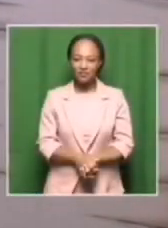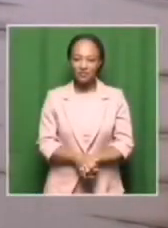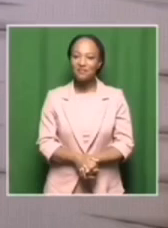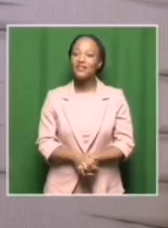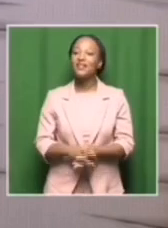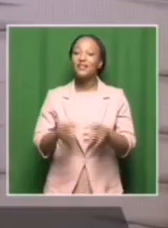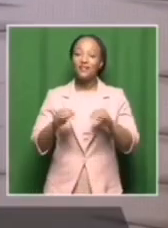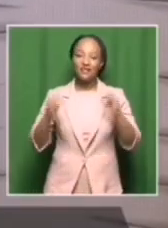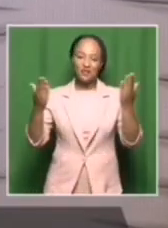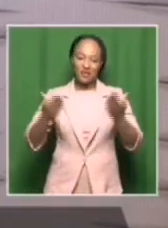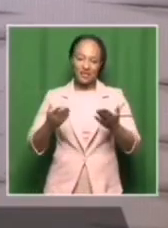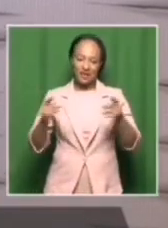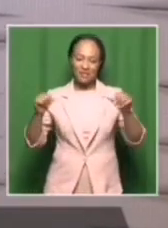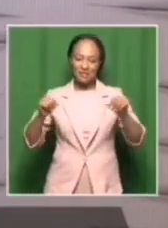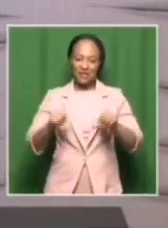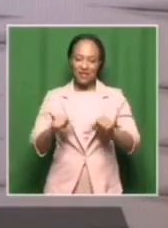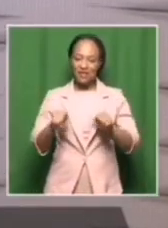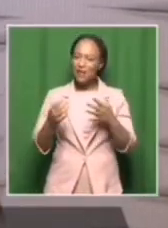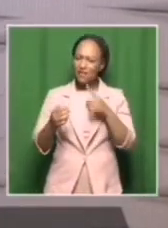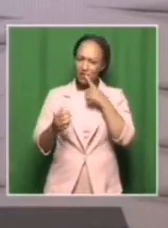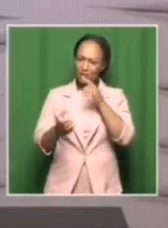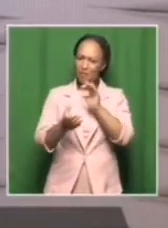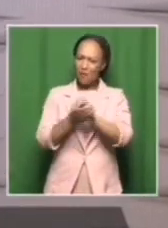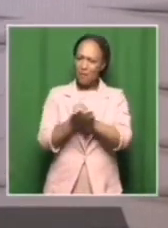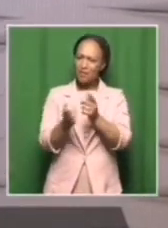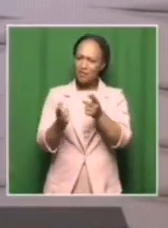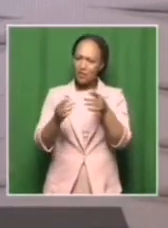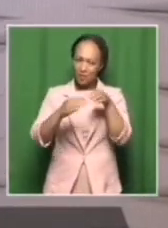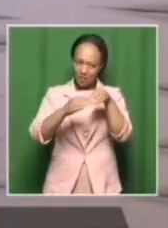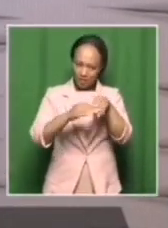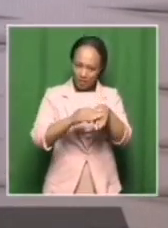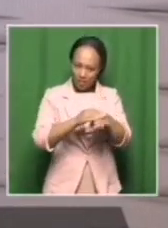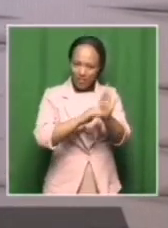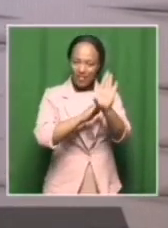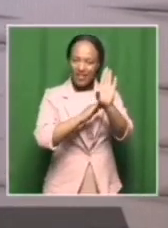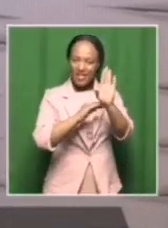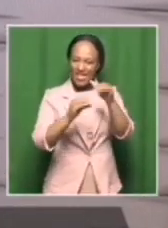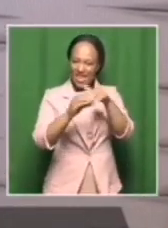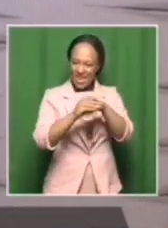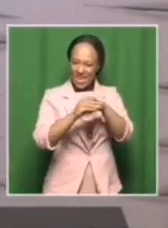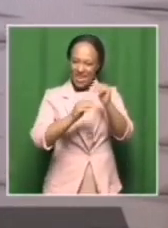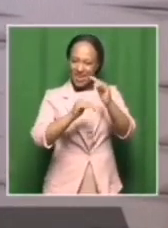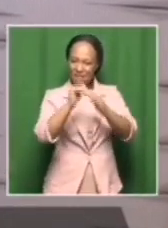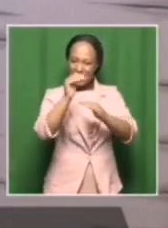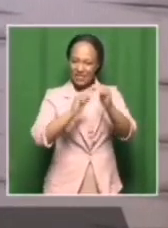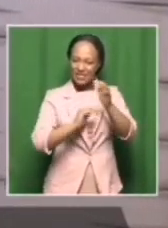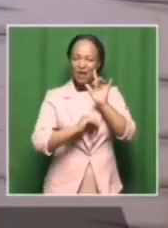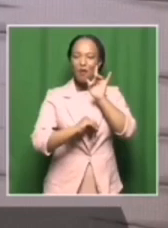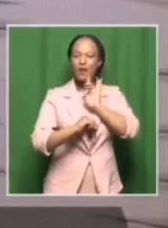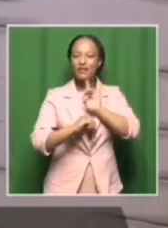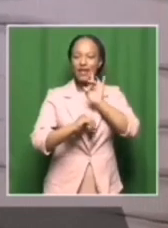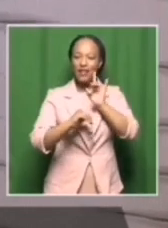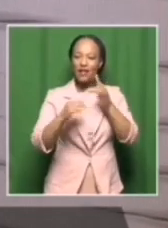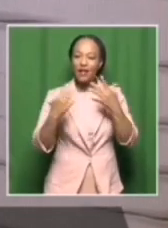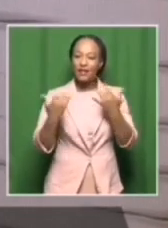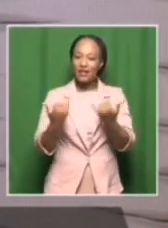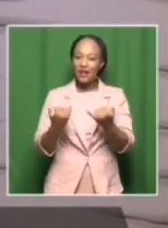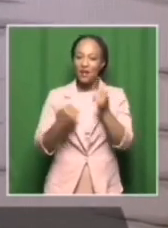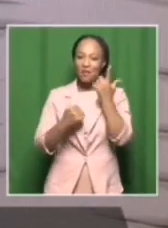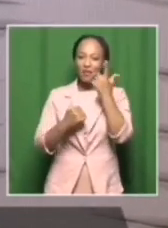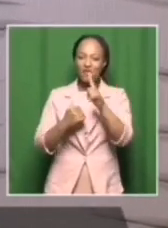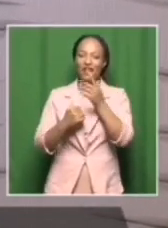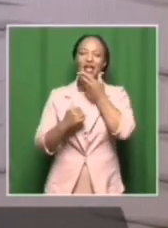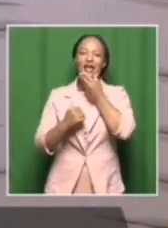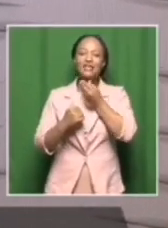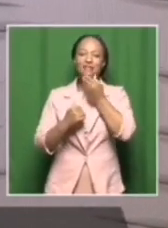Right, welcome back. So I promised you we'd take you inside this beautiful Da Vinci Hotel and Suites. And of course, here we are standing at the beautiful Christmas